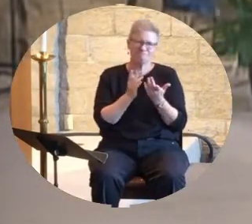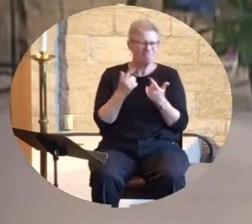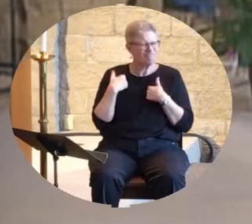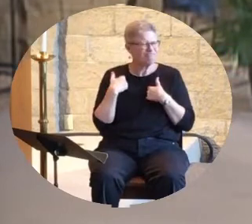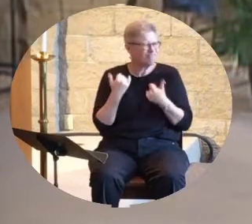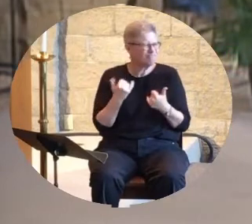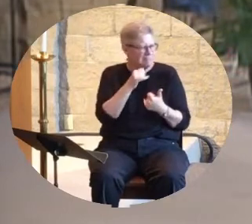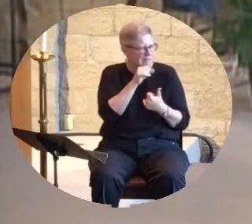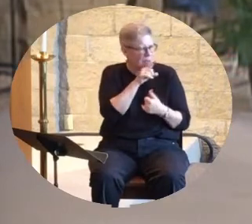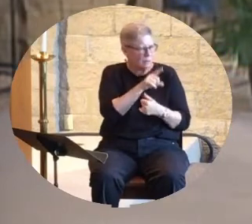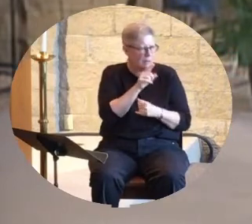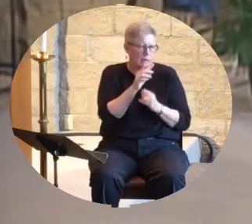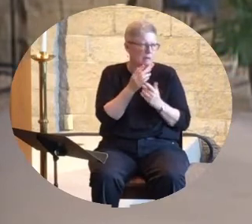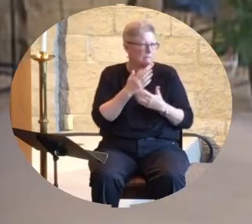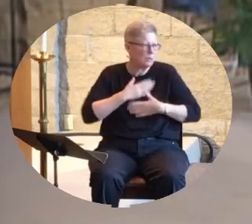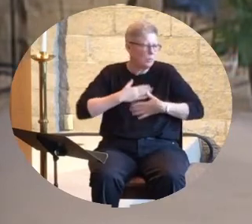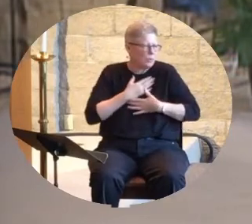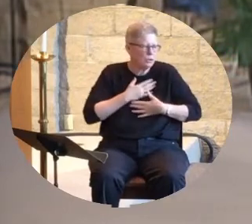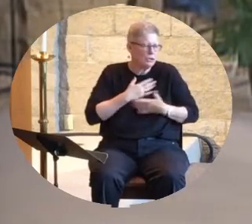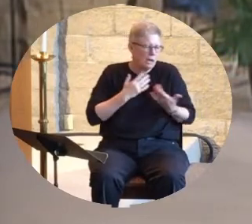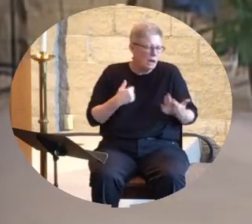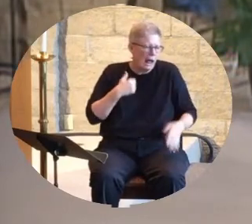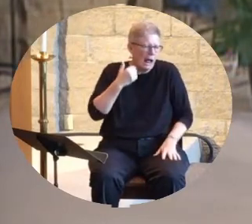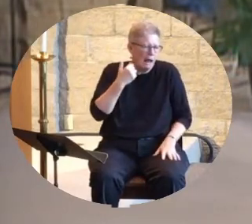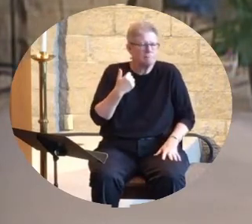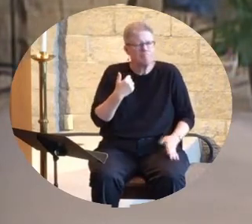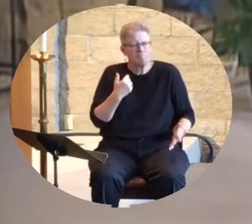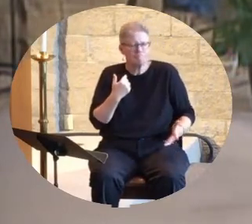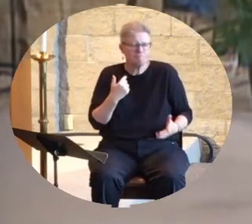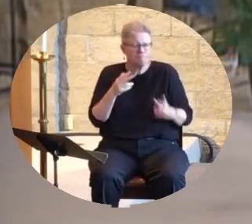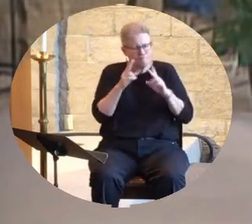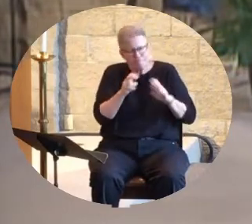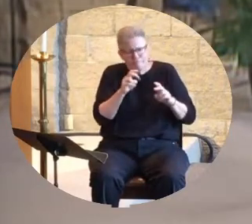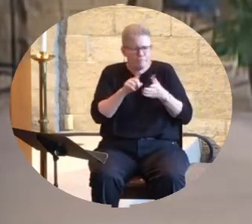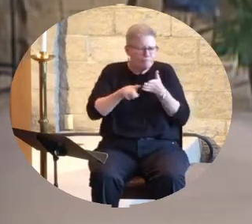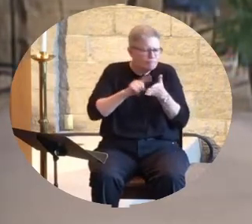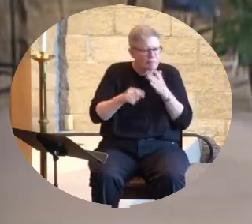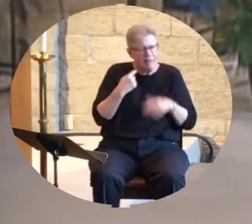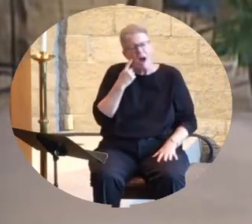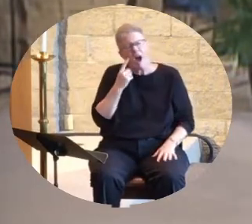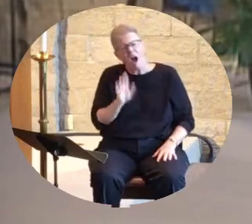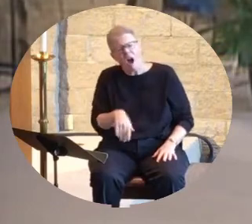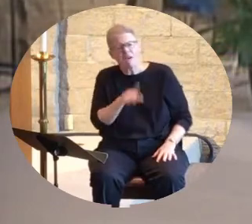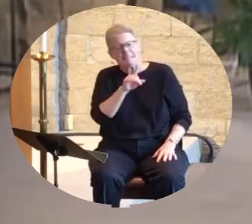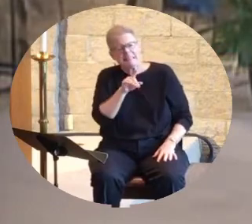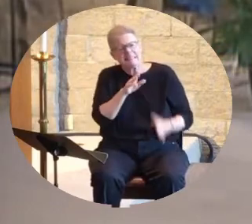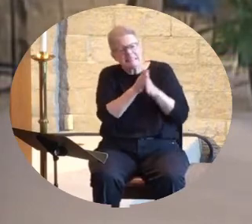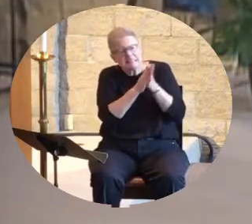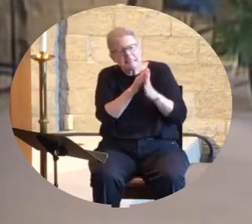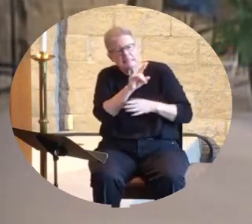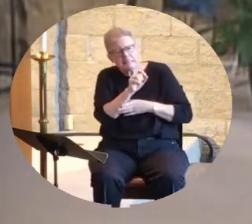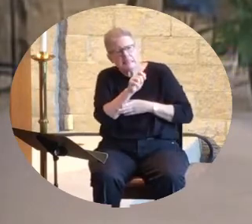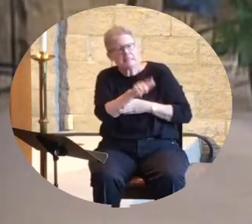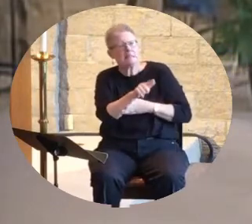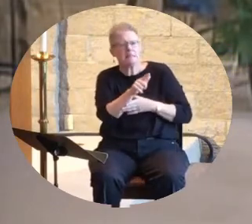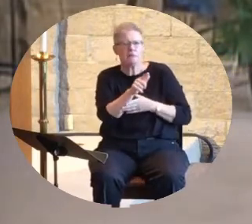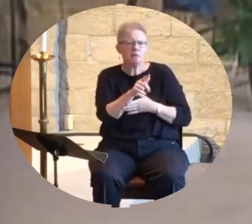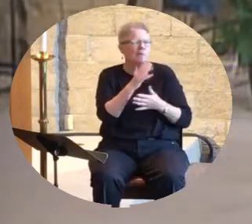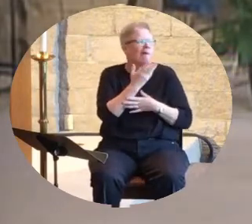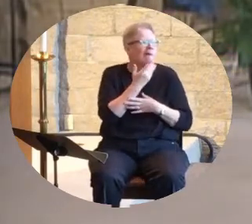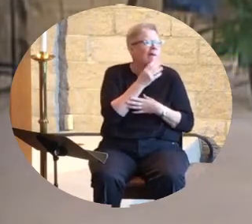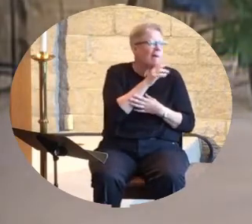I got into the study. Yes, I know that the color is orange and all this zeal is Simon Peter. Simon the